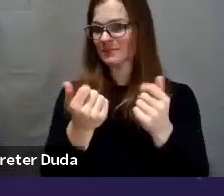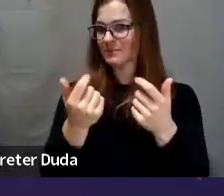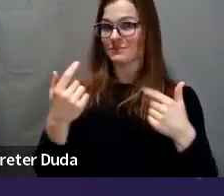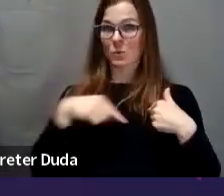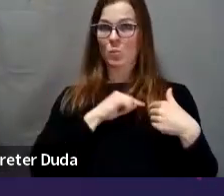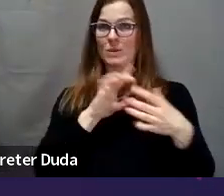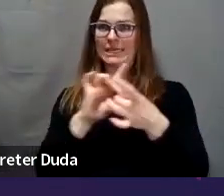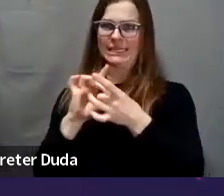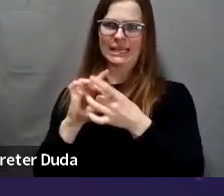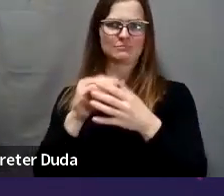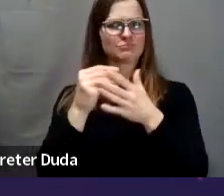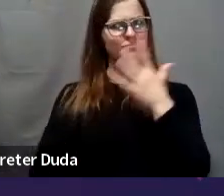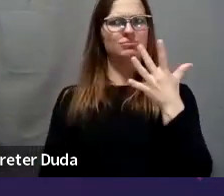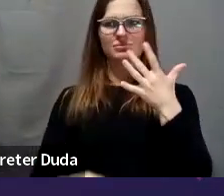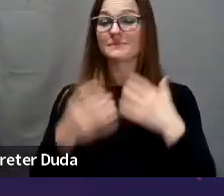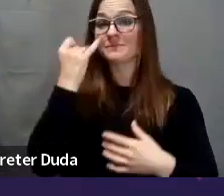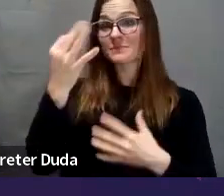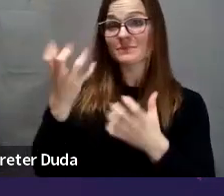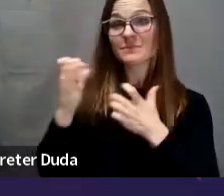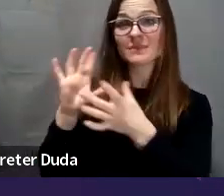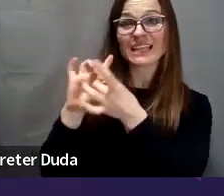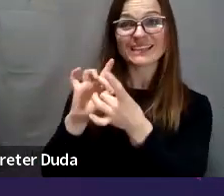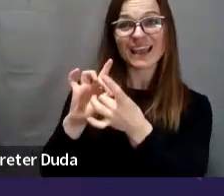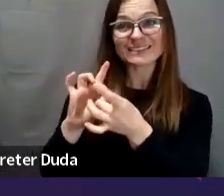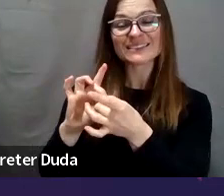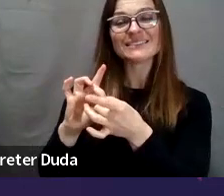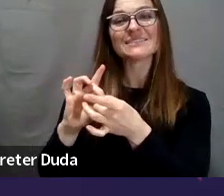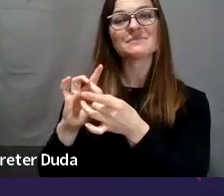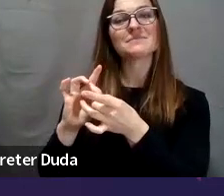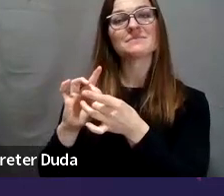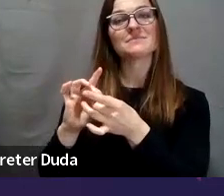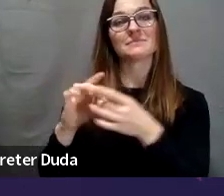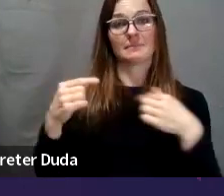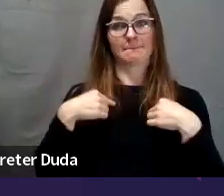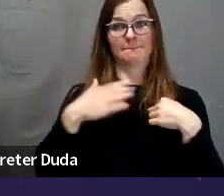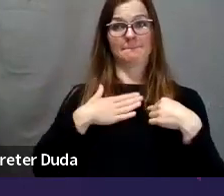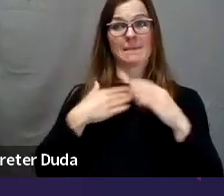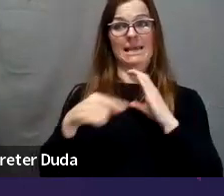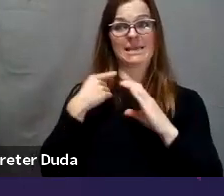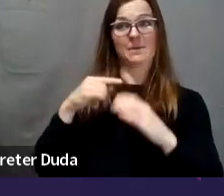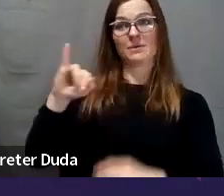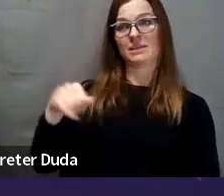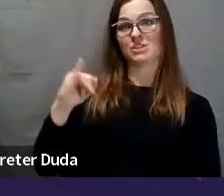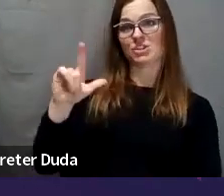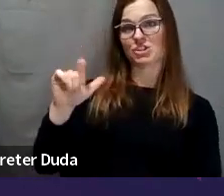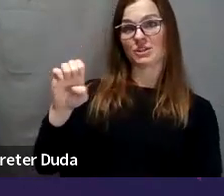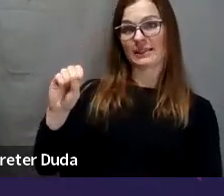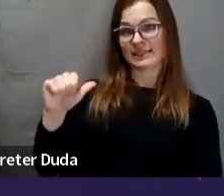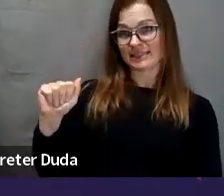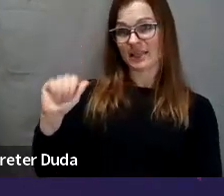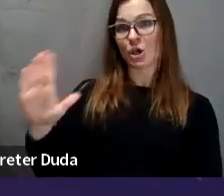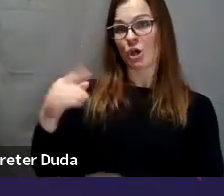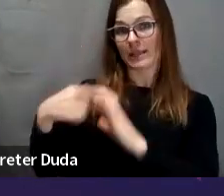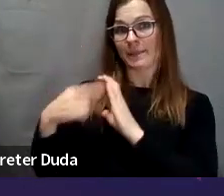connect. And if you would like to connect with us, both my email and Jaleesa's email are on the screen.